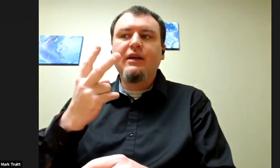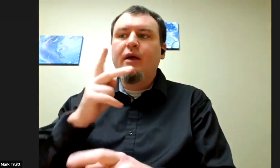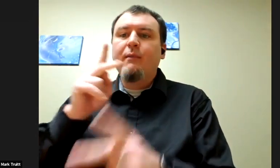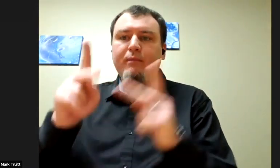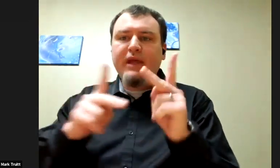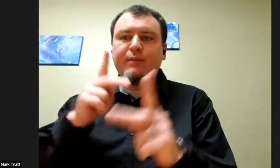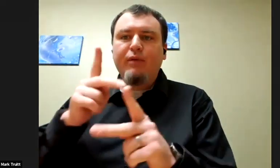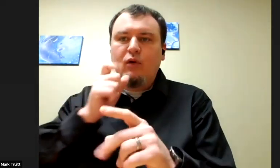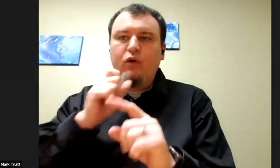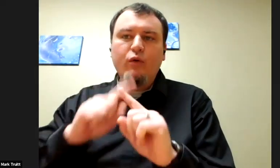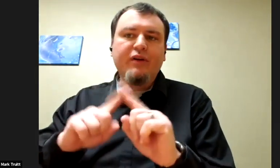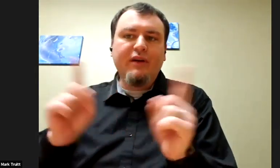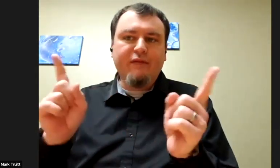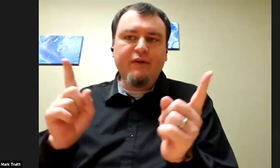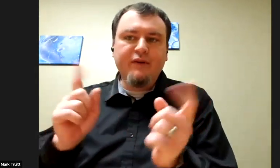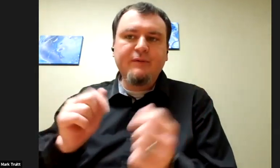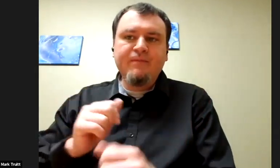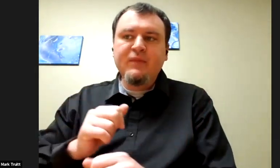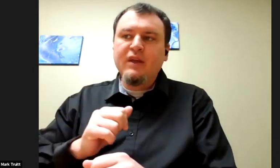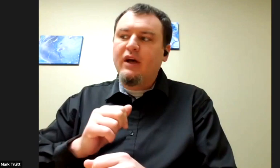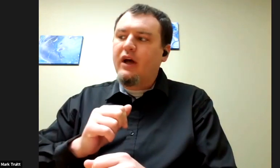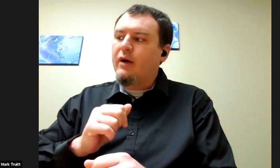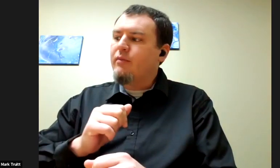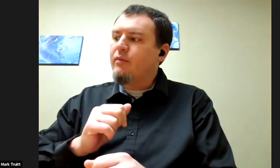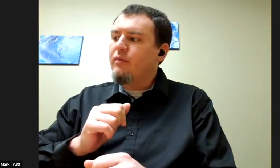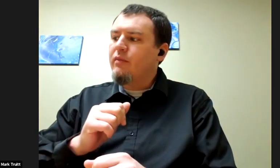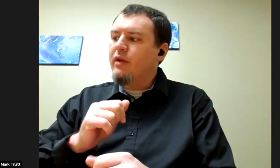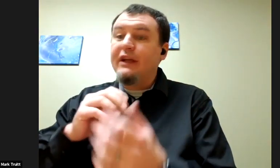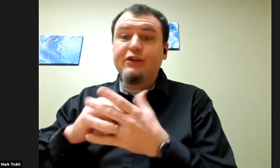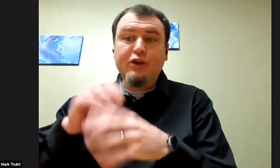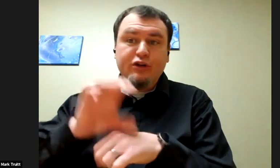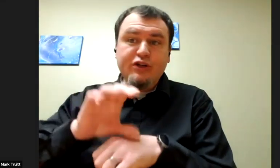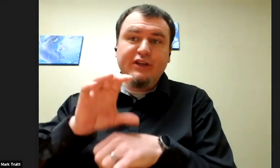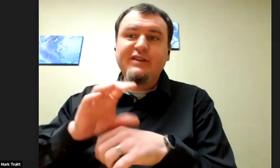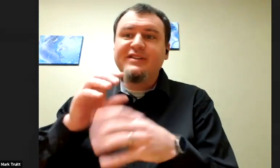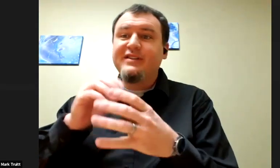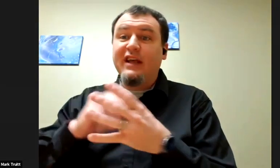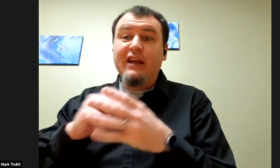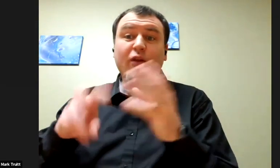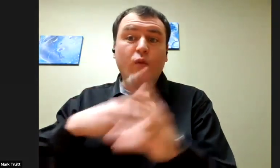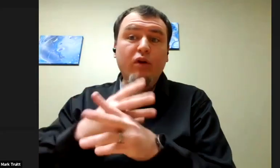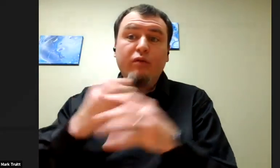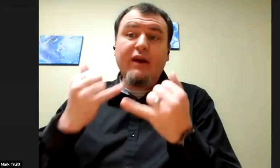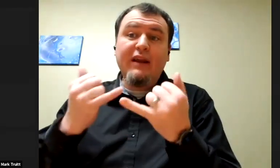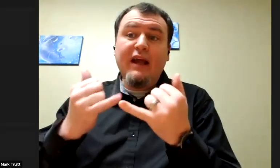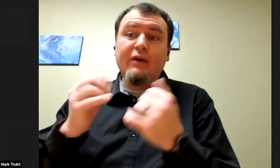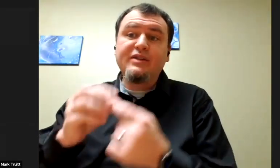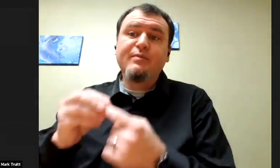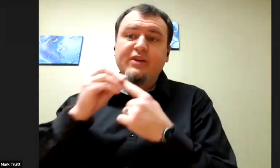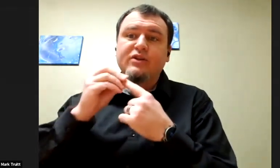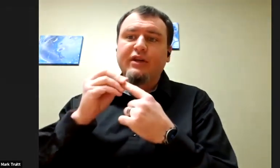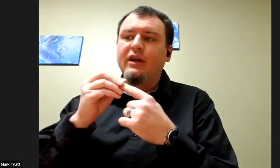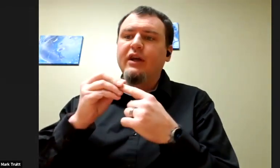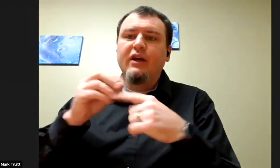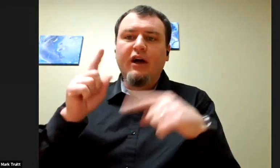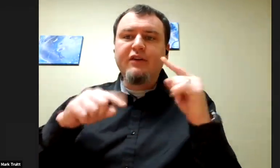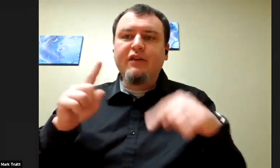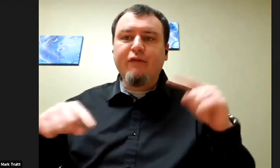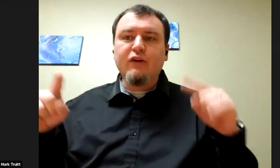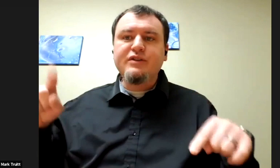see people who are different. In churches and in the world right now,